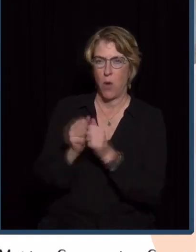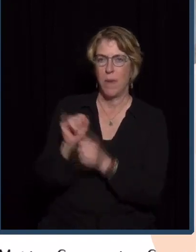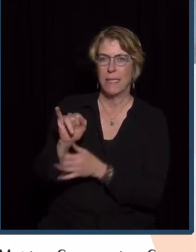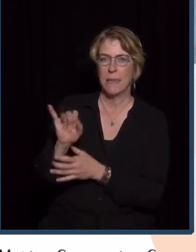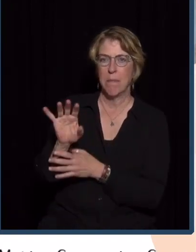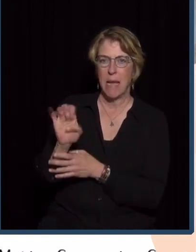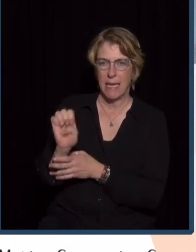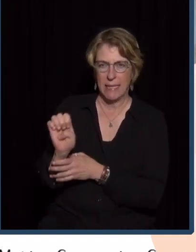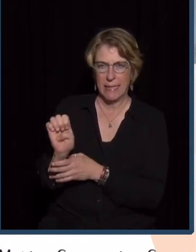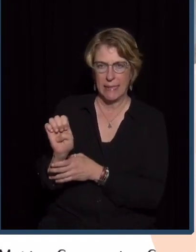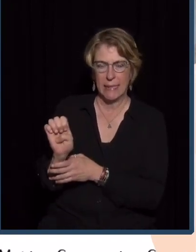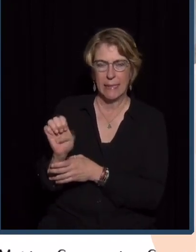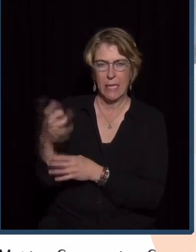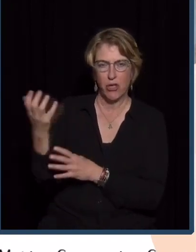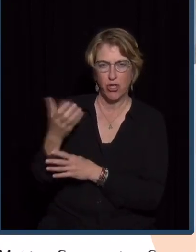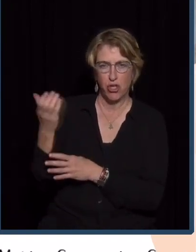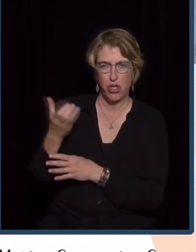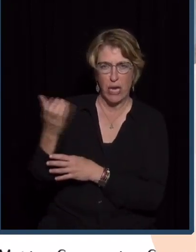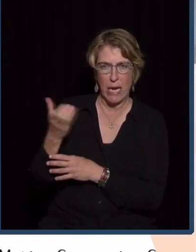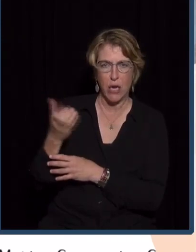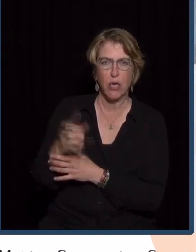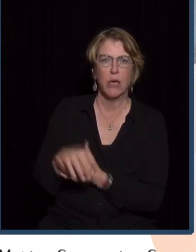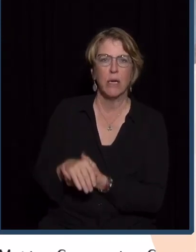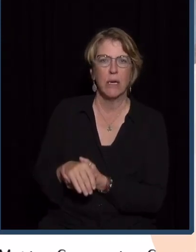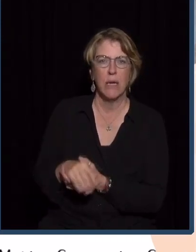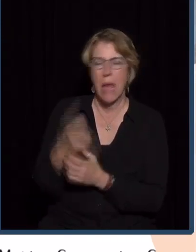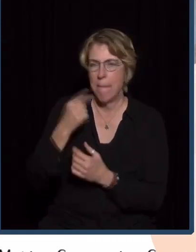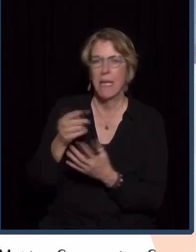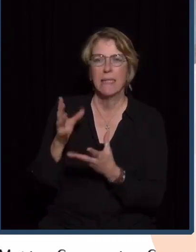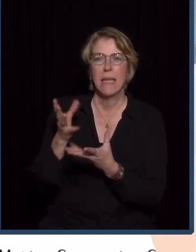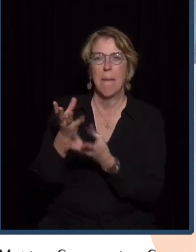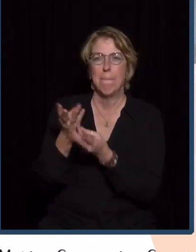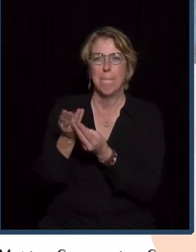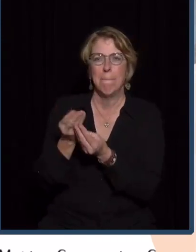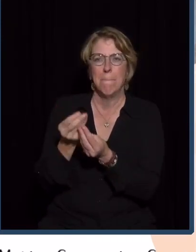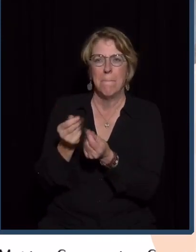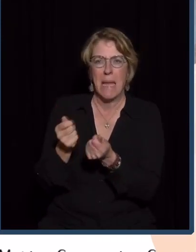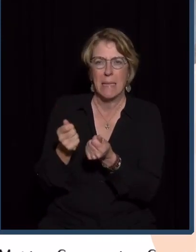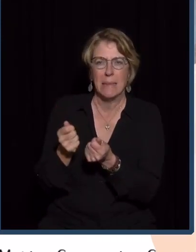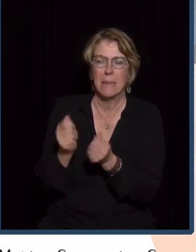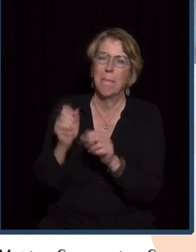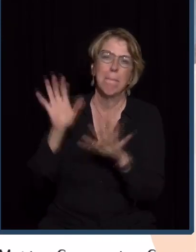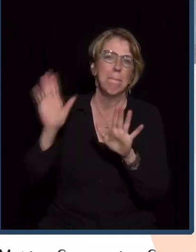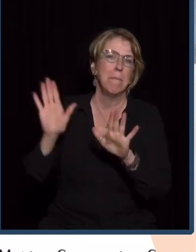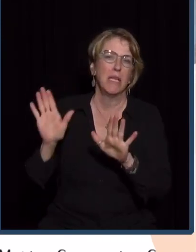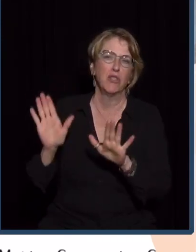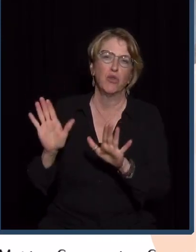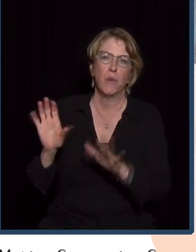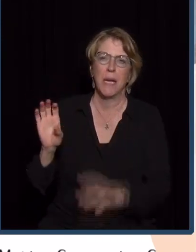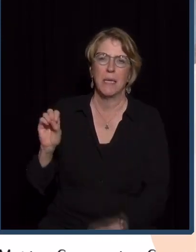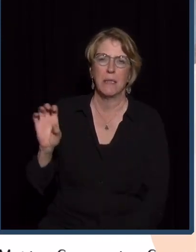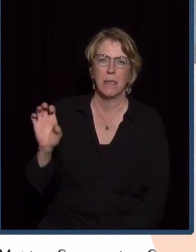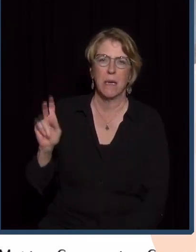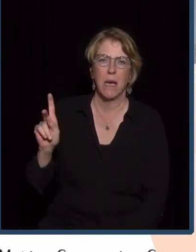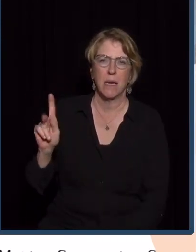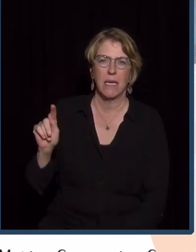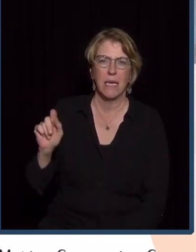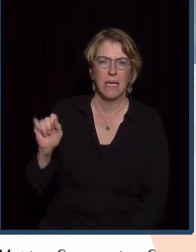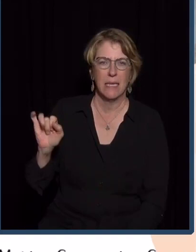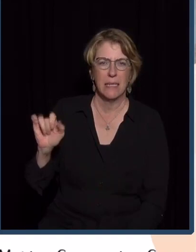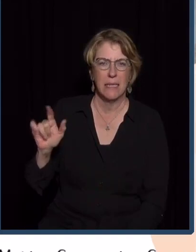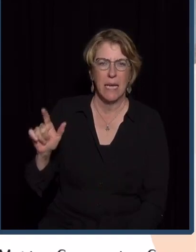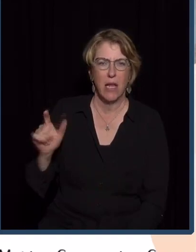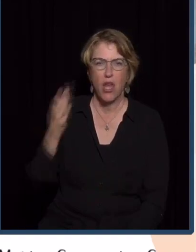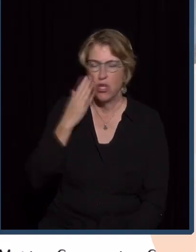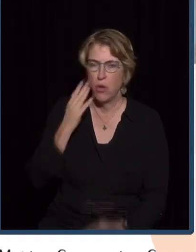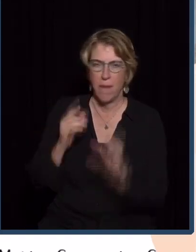shaker tin because that's what marries all the ingredients together and makes a great cocktail. Okay. And you're going to start with your 2 mini